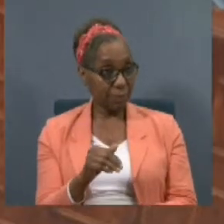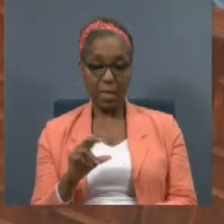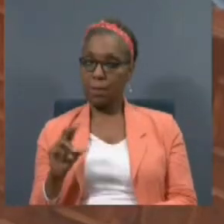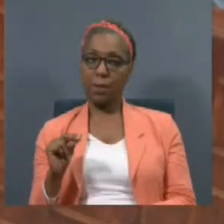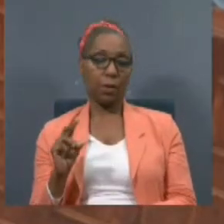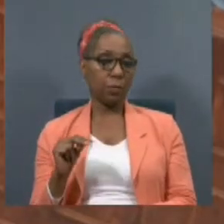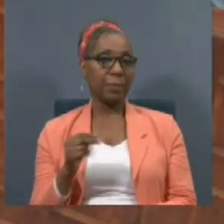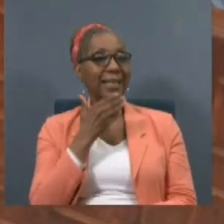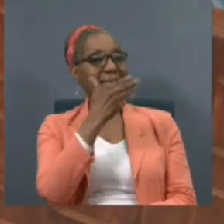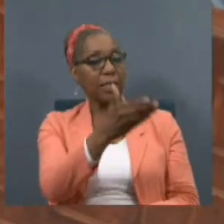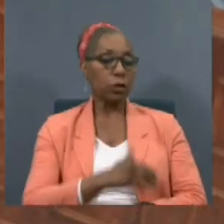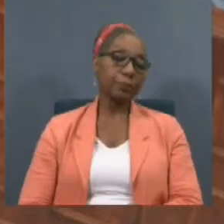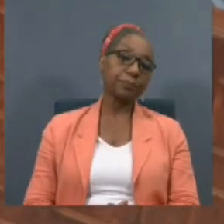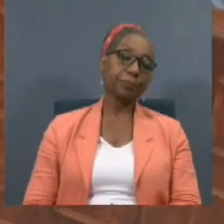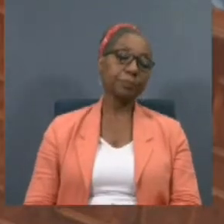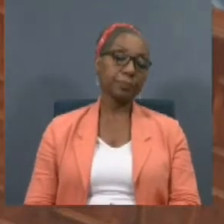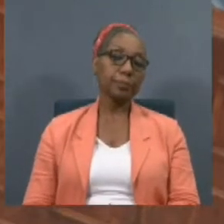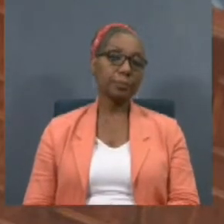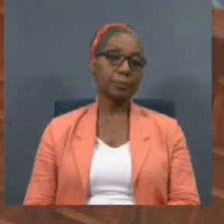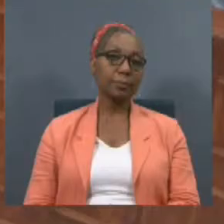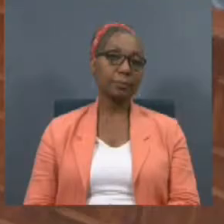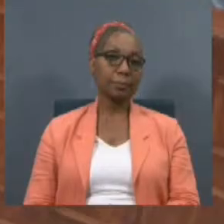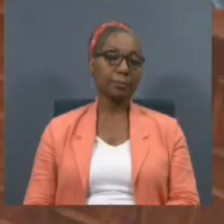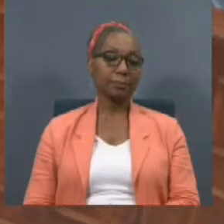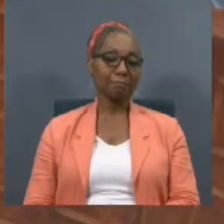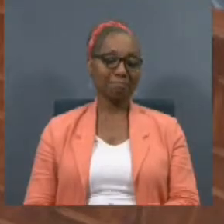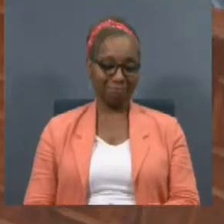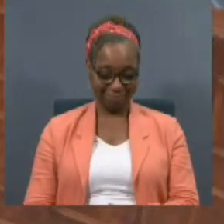No. Thank you.